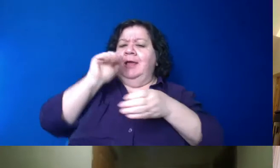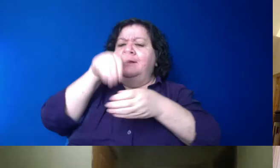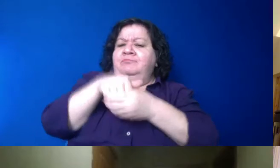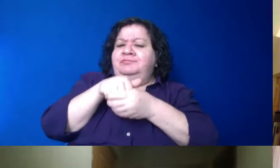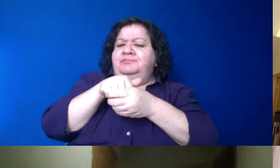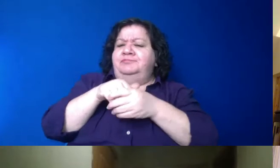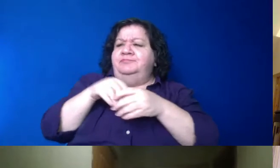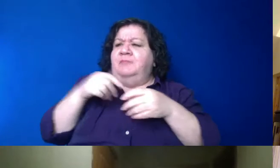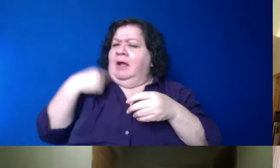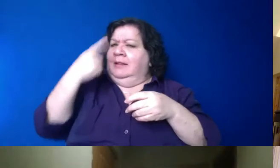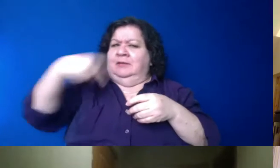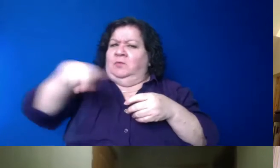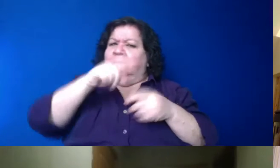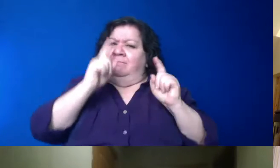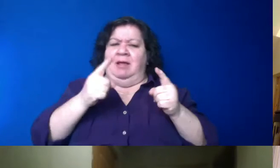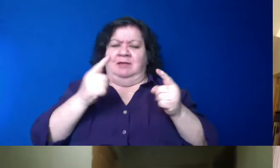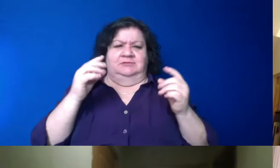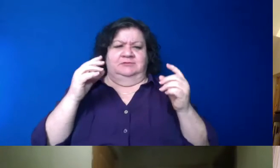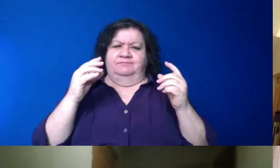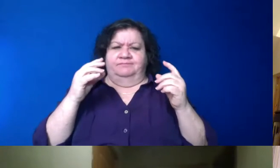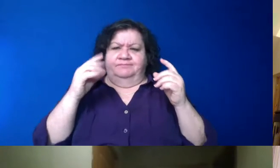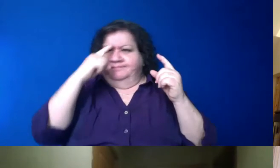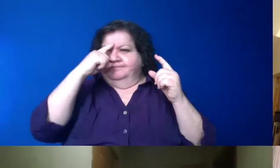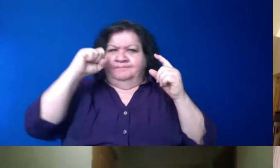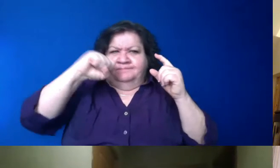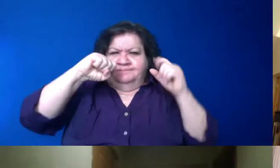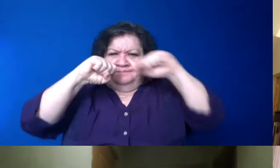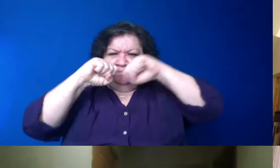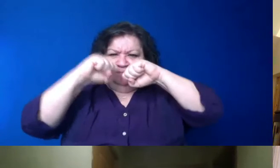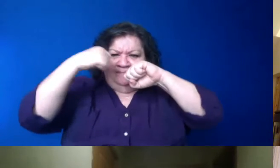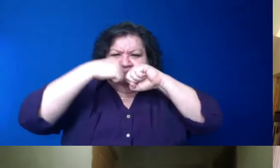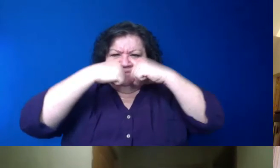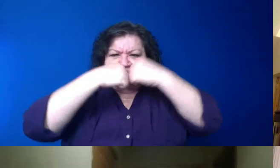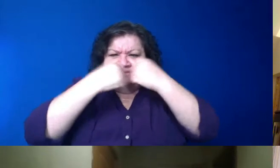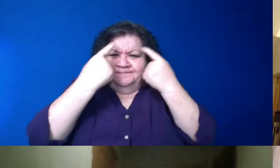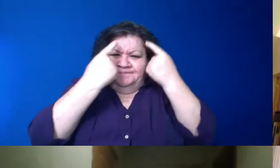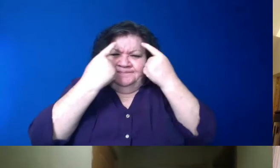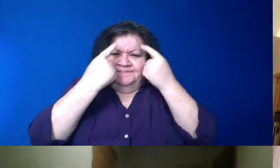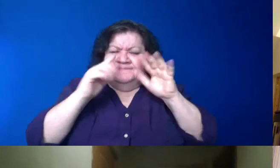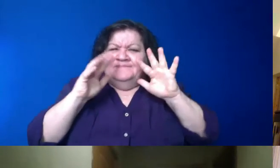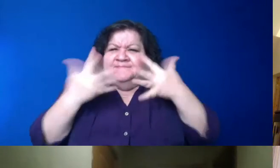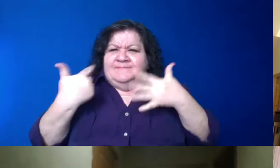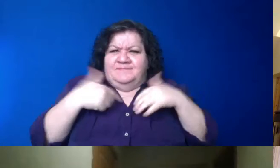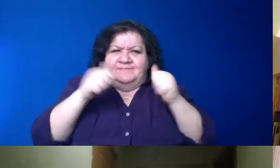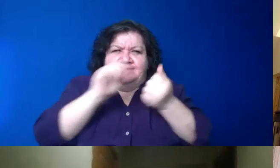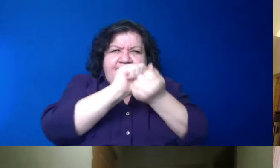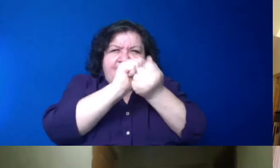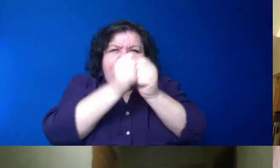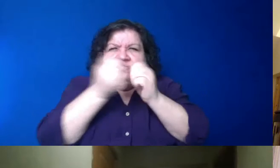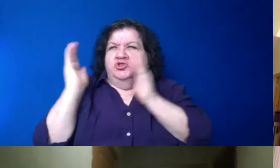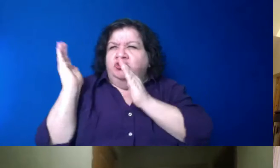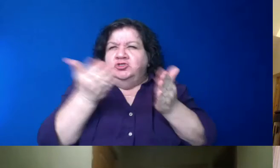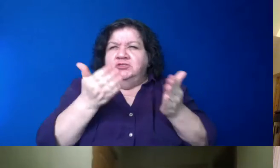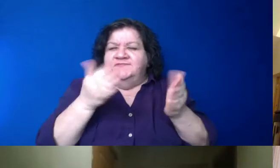be imagined and built up from the beginning, so to speak. I'm also mindful that the right to culture,